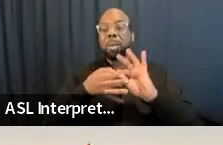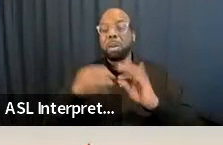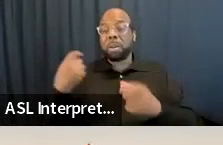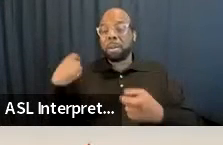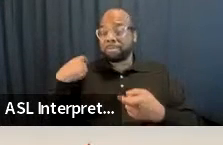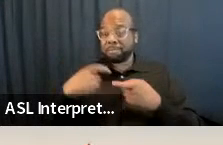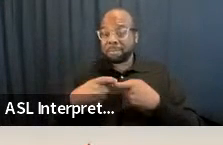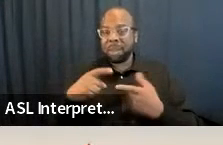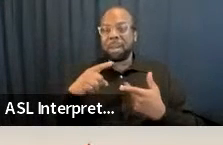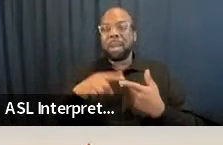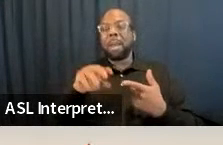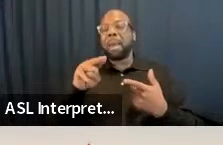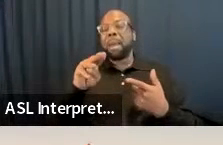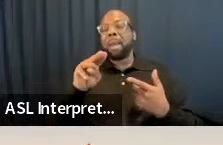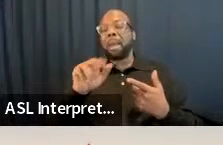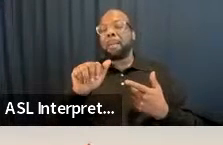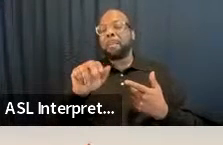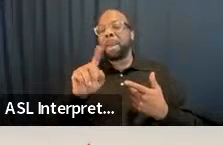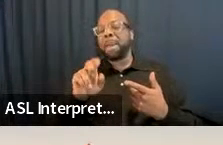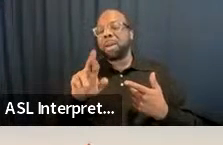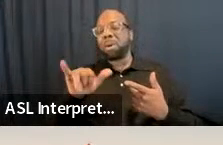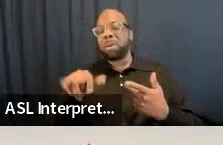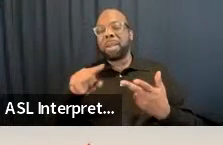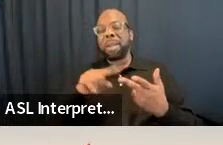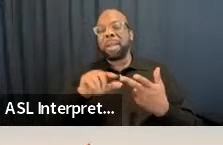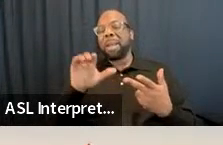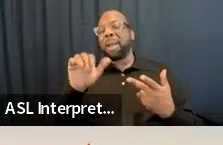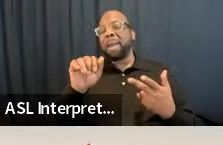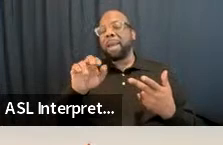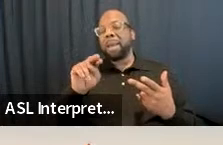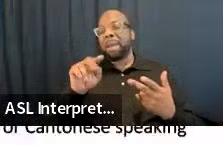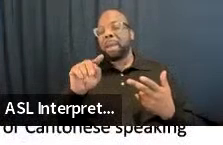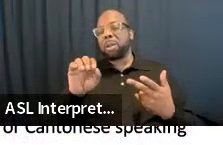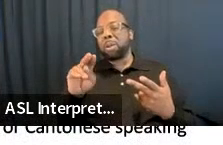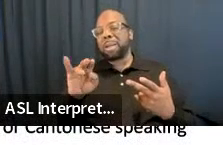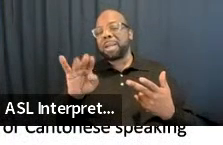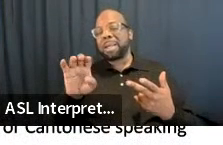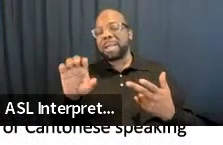Spanish, Mandarin, and Cantonese. Next slide, please.